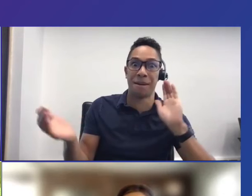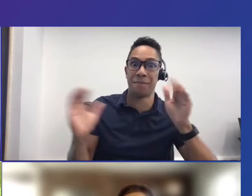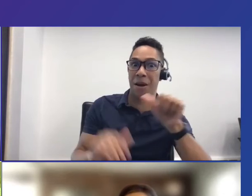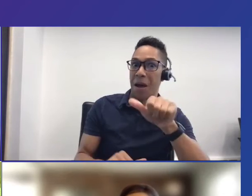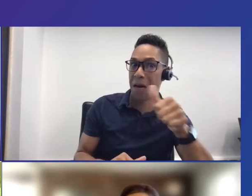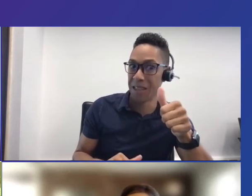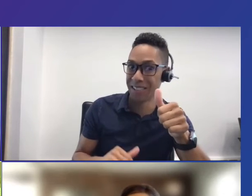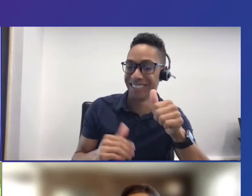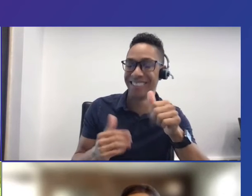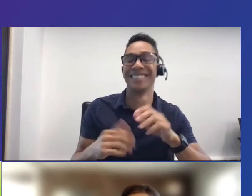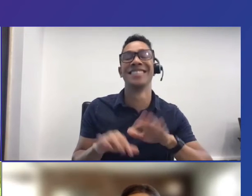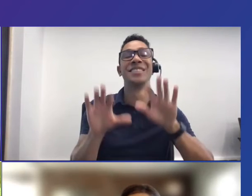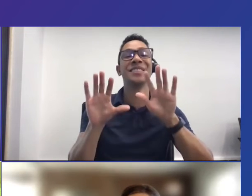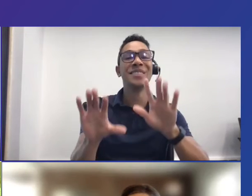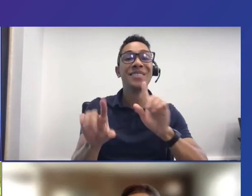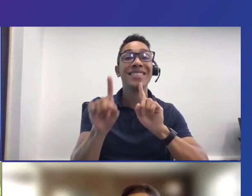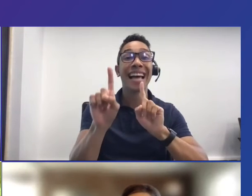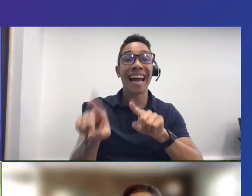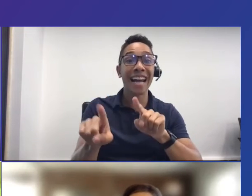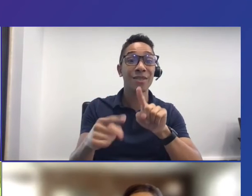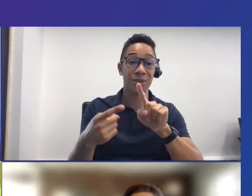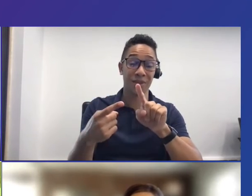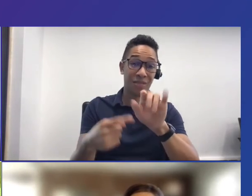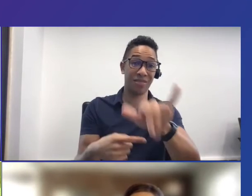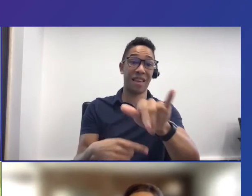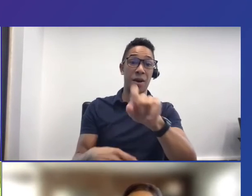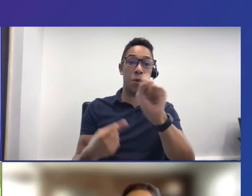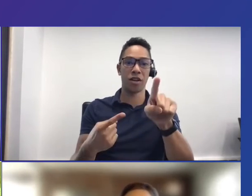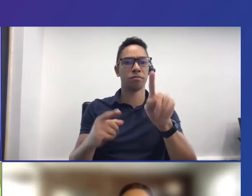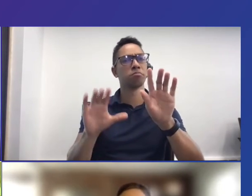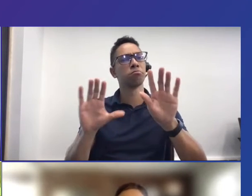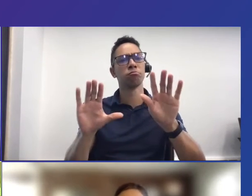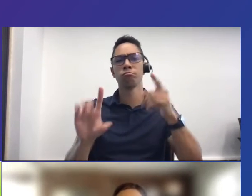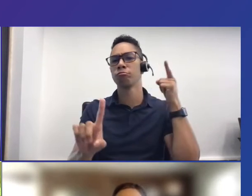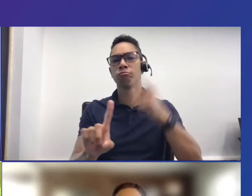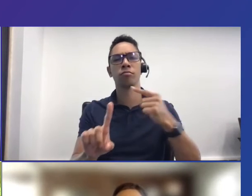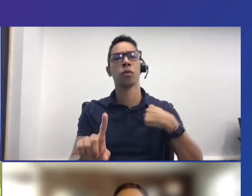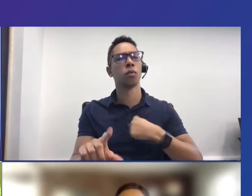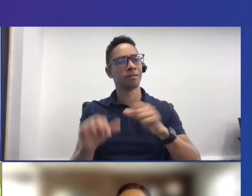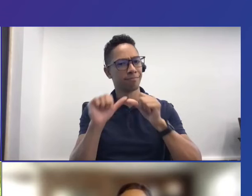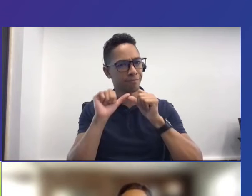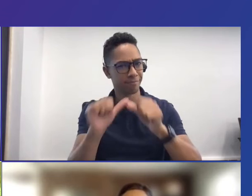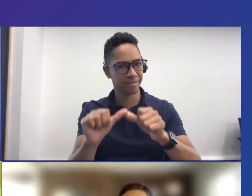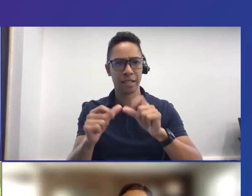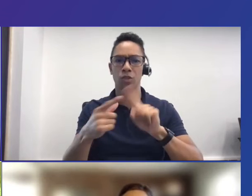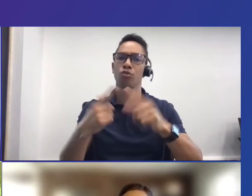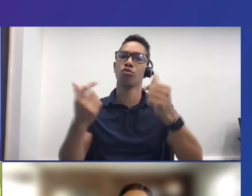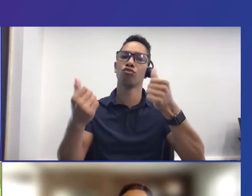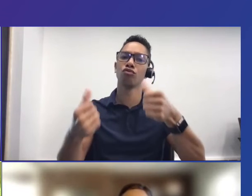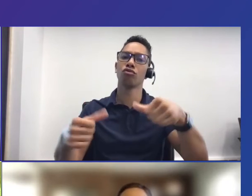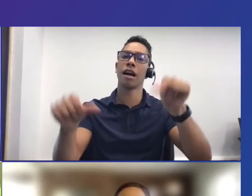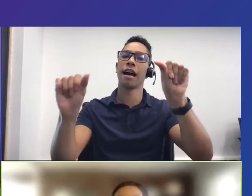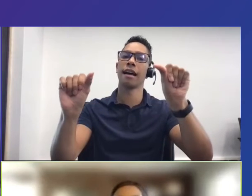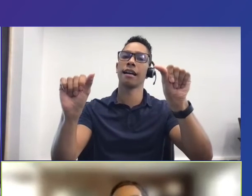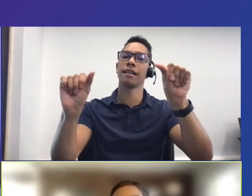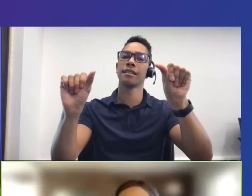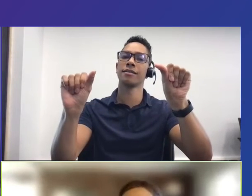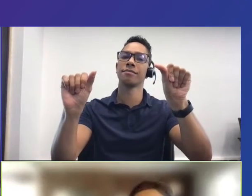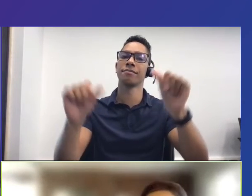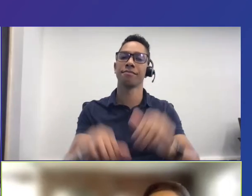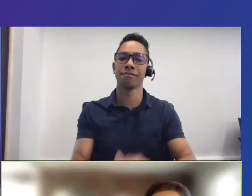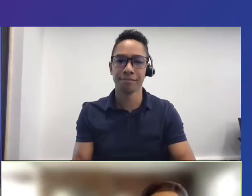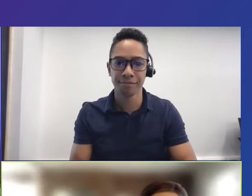to answer the question. But we continue to try to do that. I think the